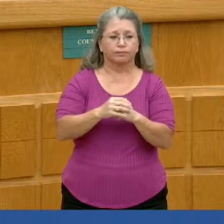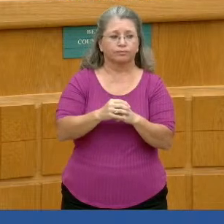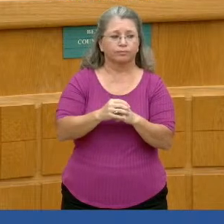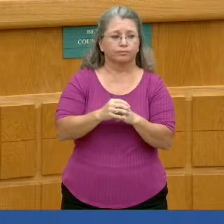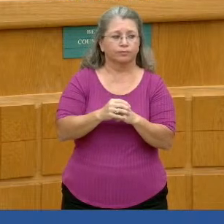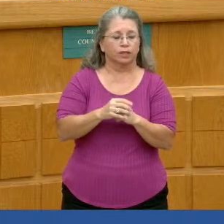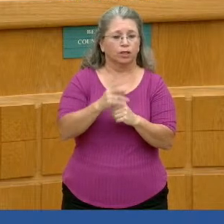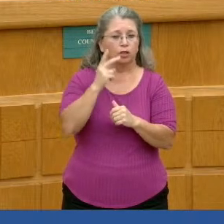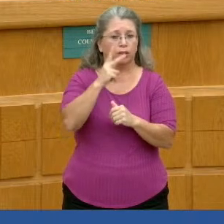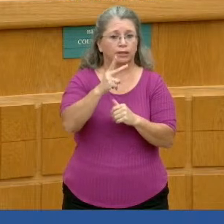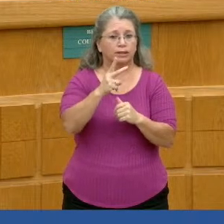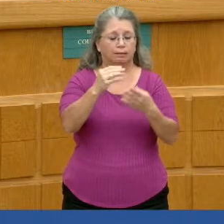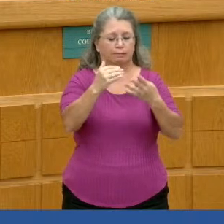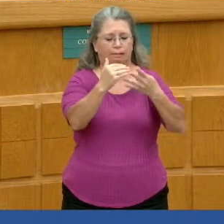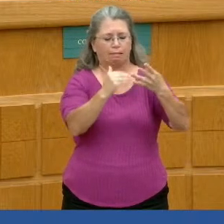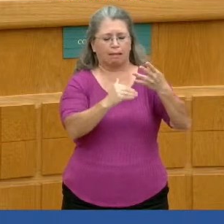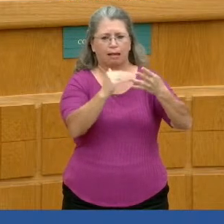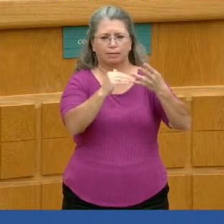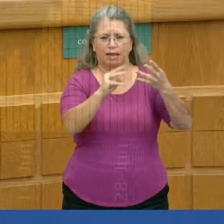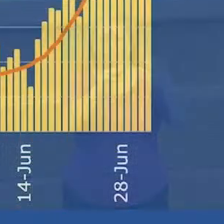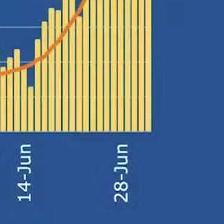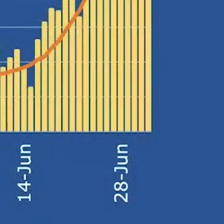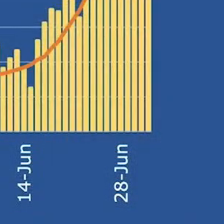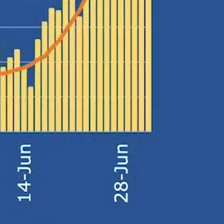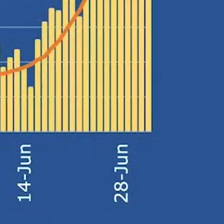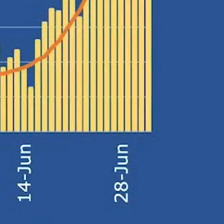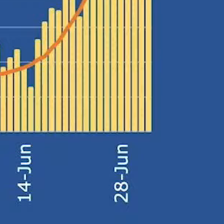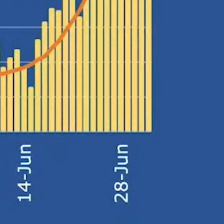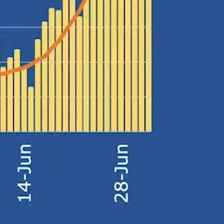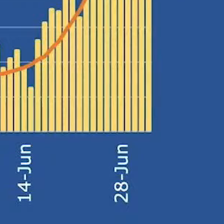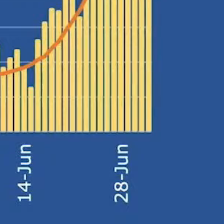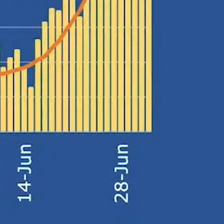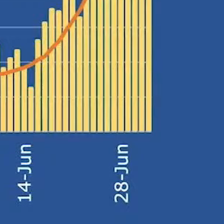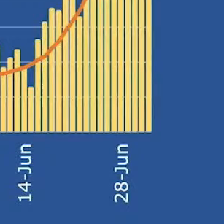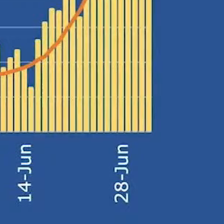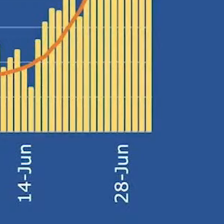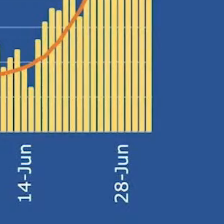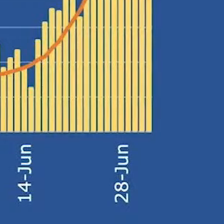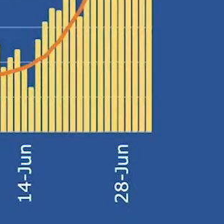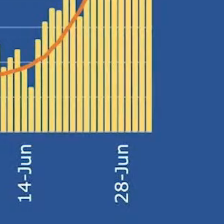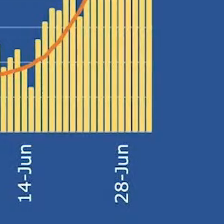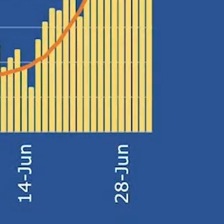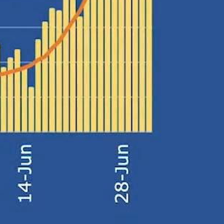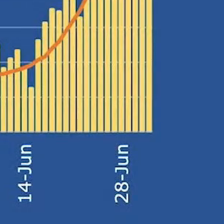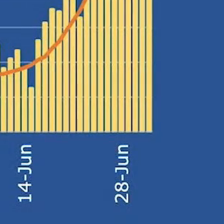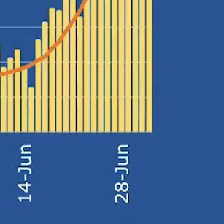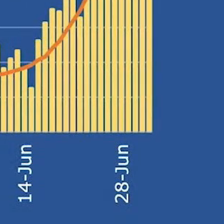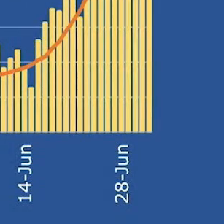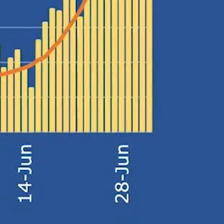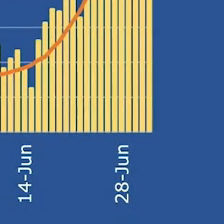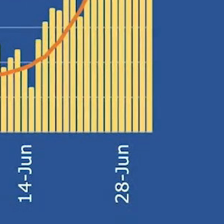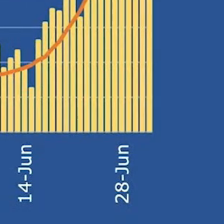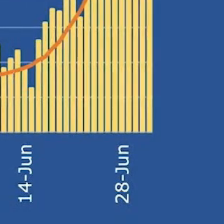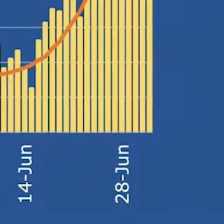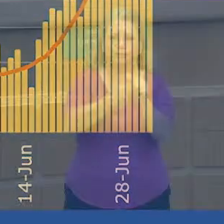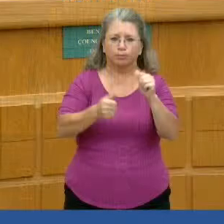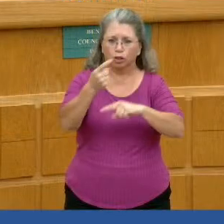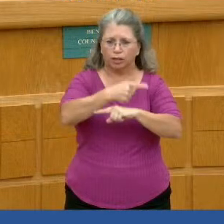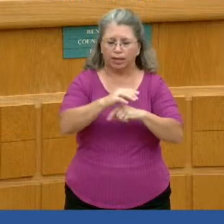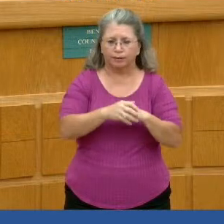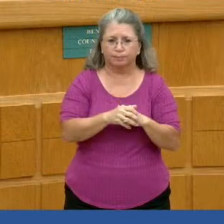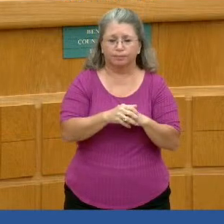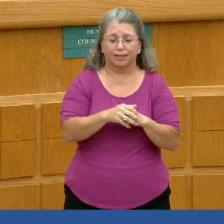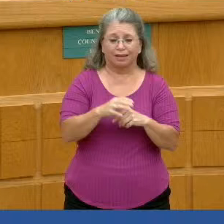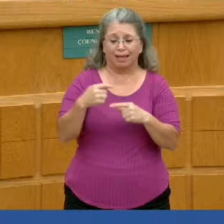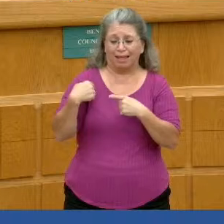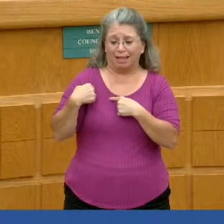May, Texas averaged about 1,500 positive cases a day. This past